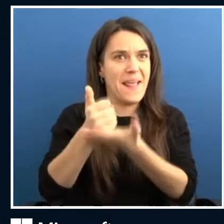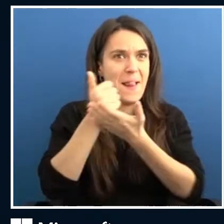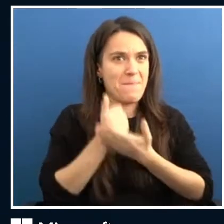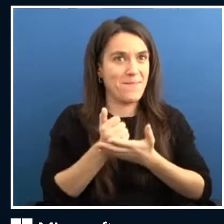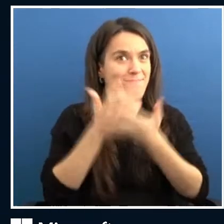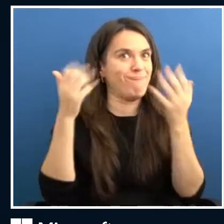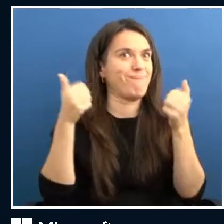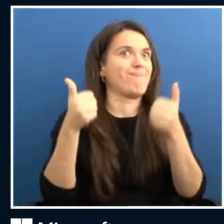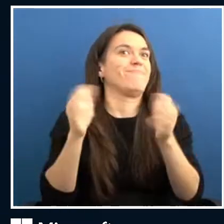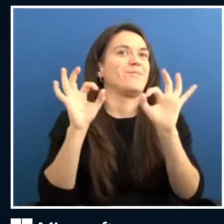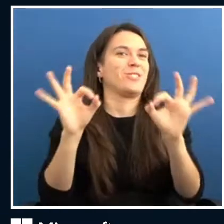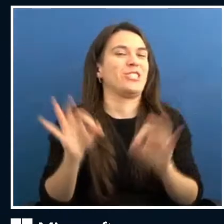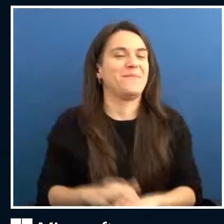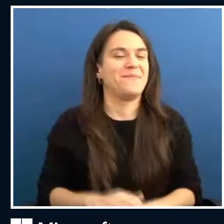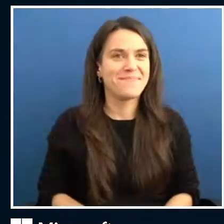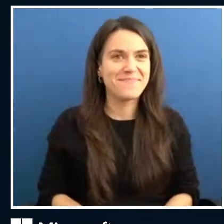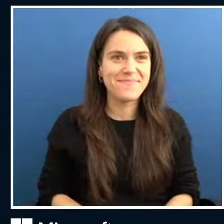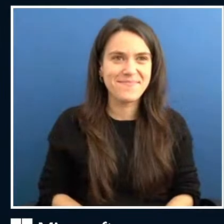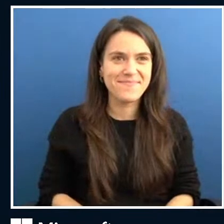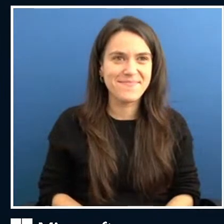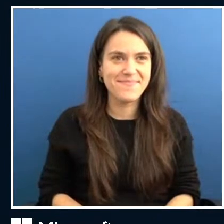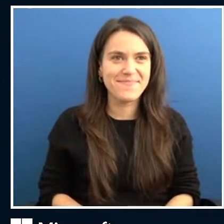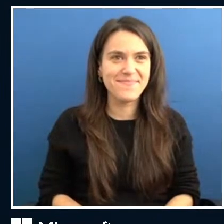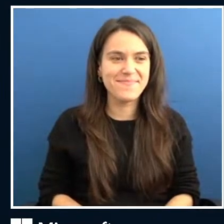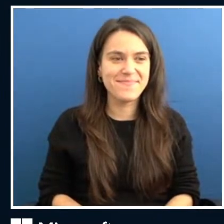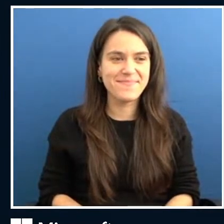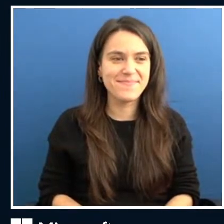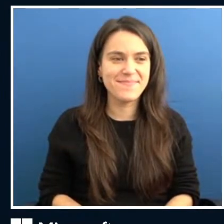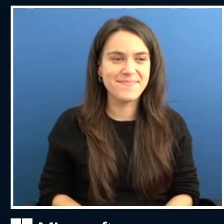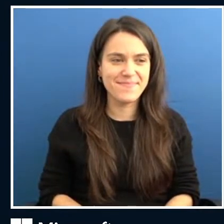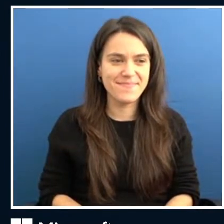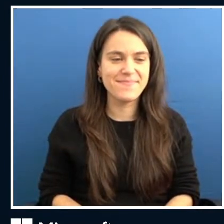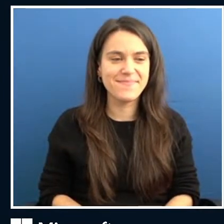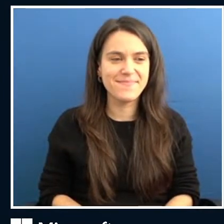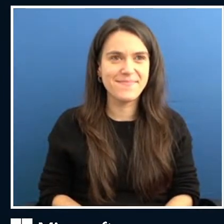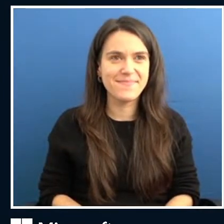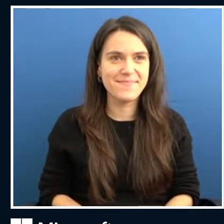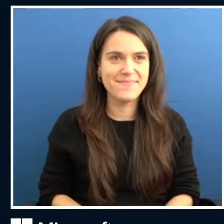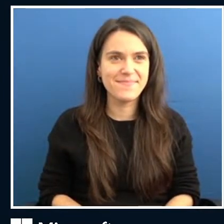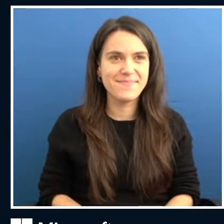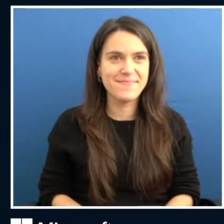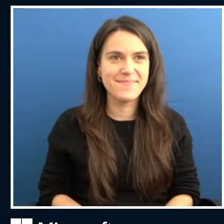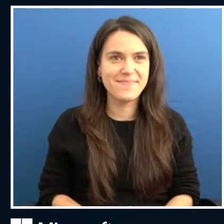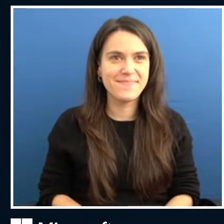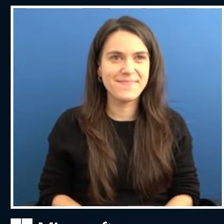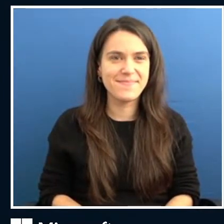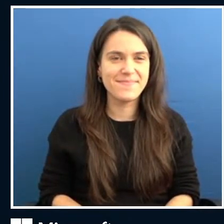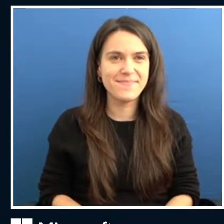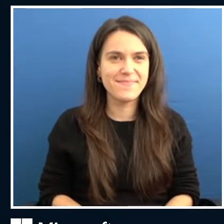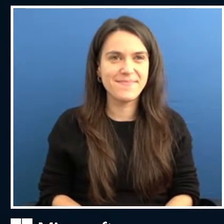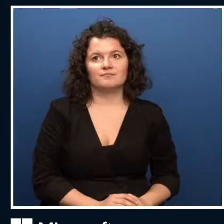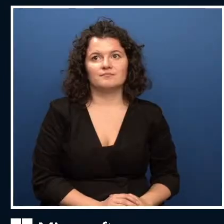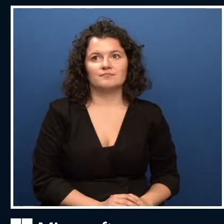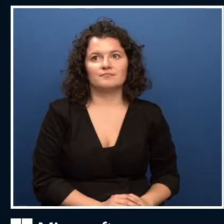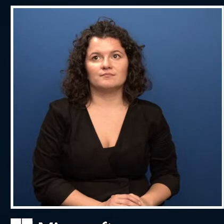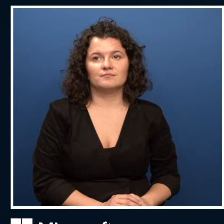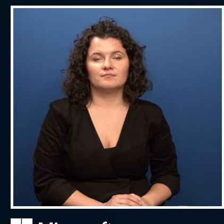Now, I want to share a use case that I worked on, which is a sign language detection